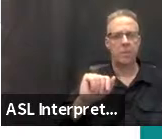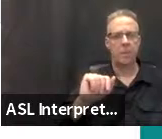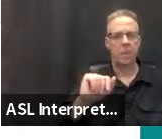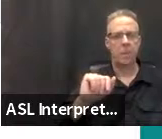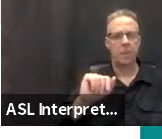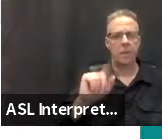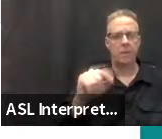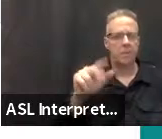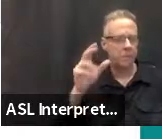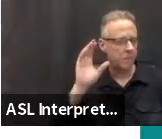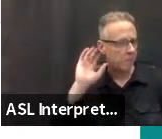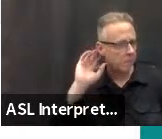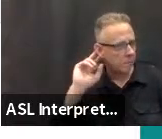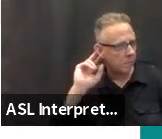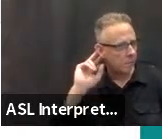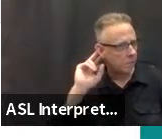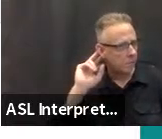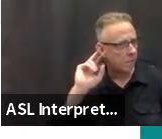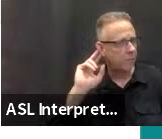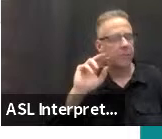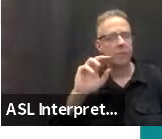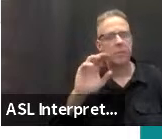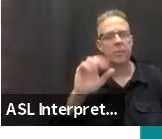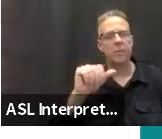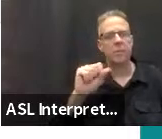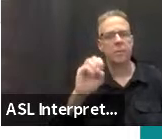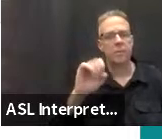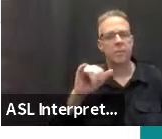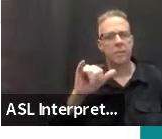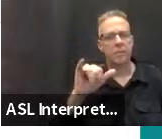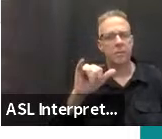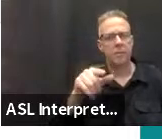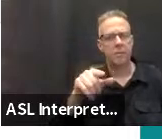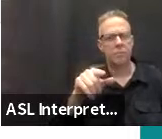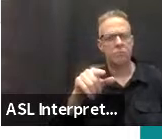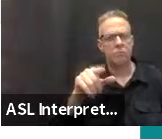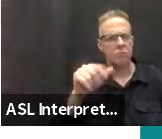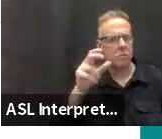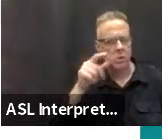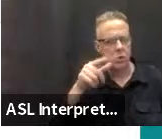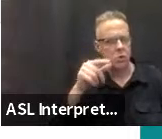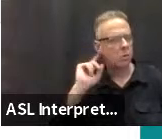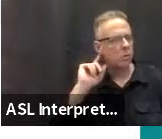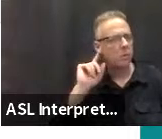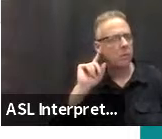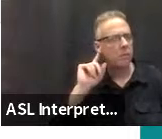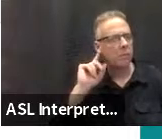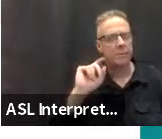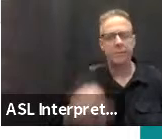I can't hear you, Casey. I think you're on mute, or it doesn't show that you're on mute, but we can't hear you.